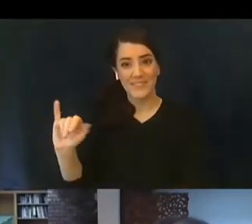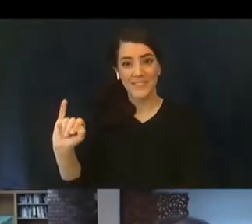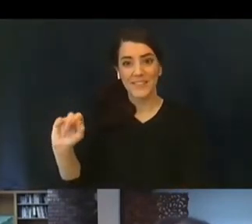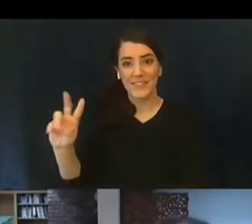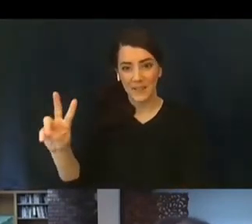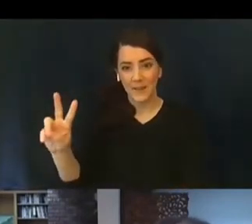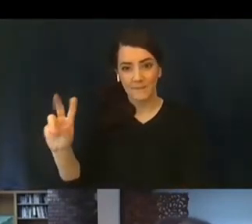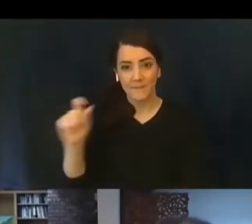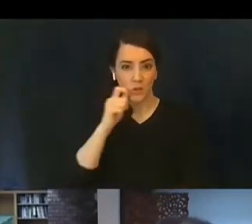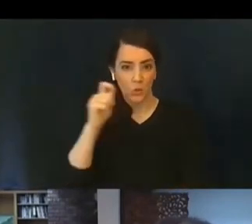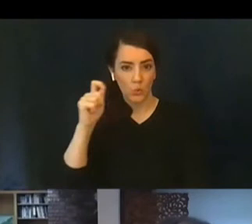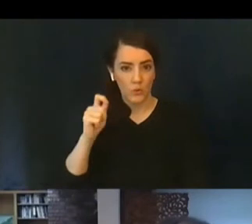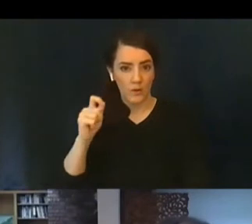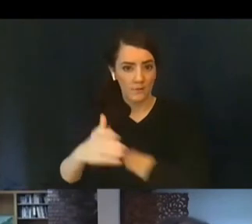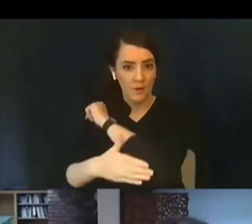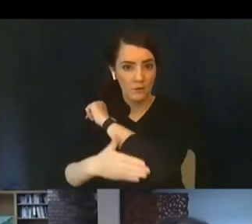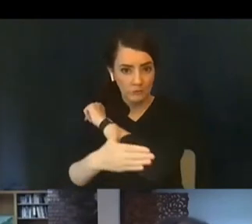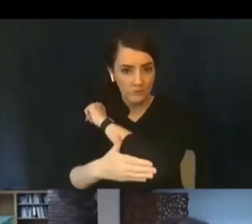so, and, uh,